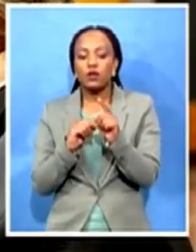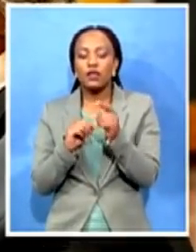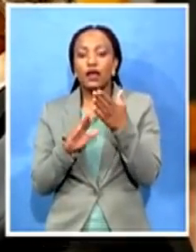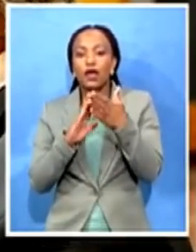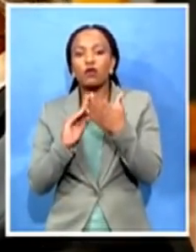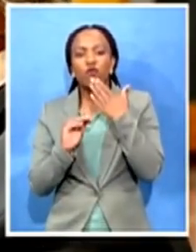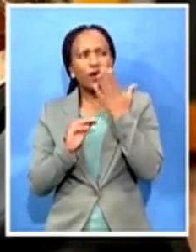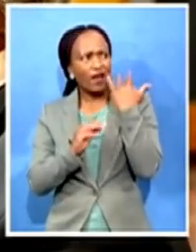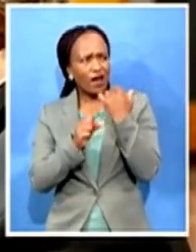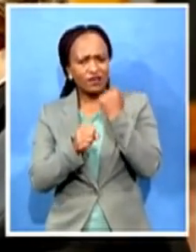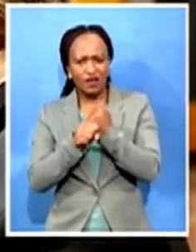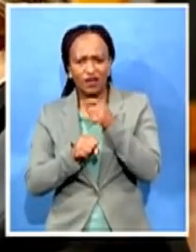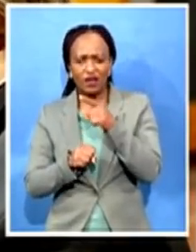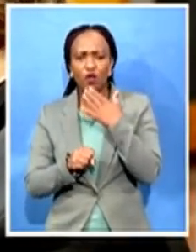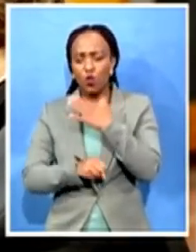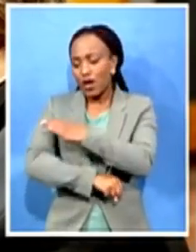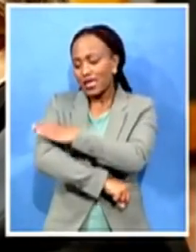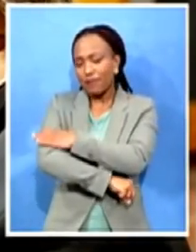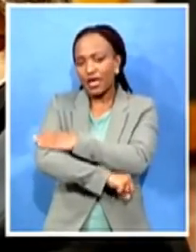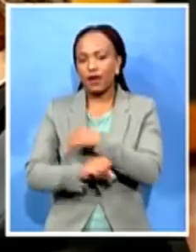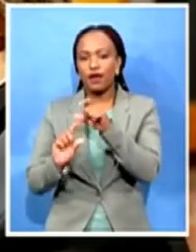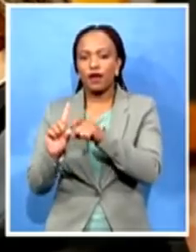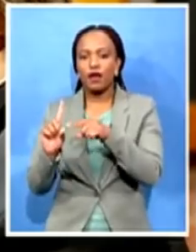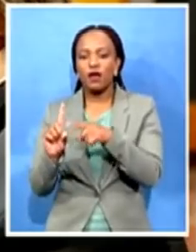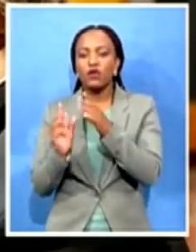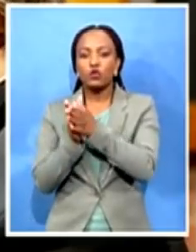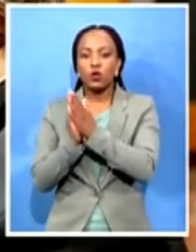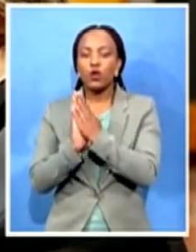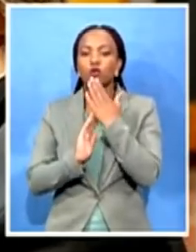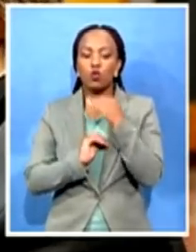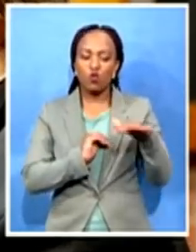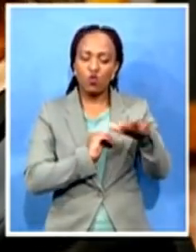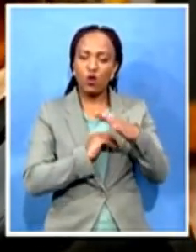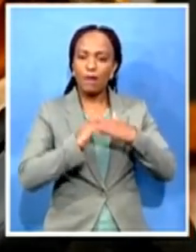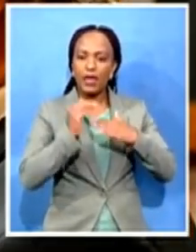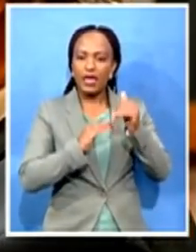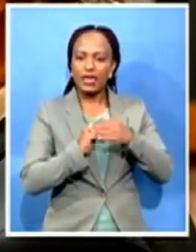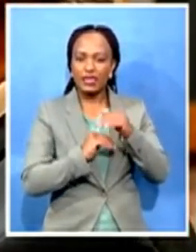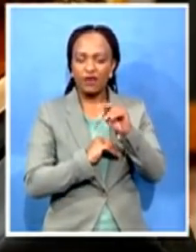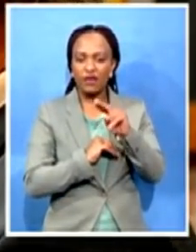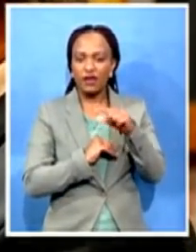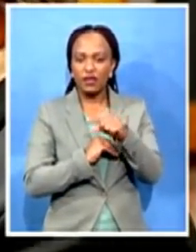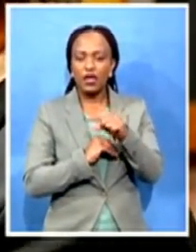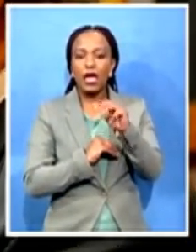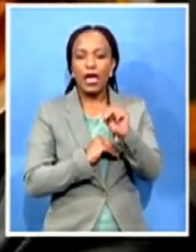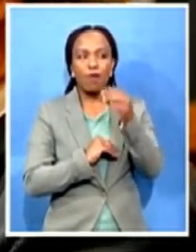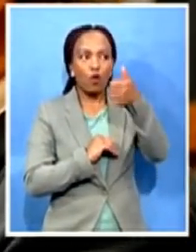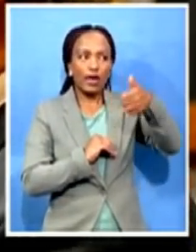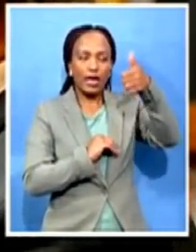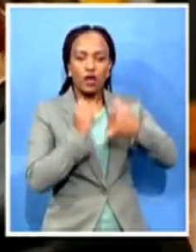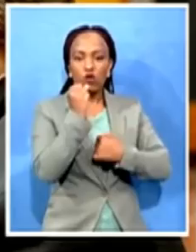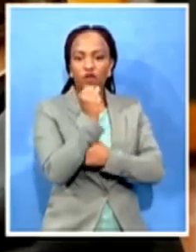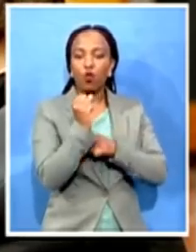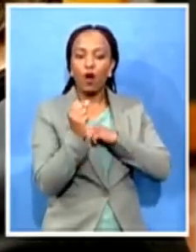requested us to come to the VGM building to head office, where the special unit is now being set up relating to state capture